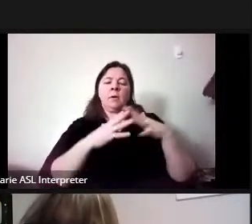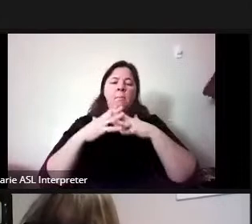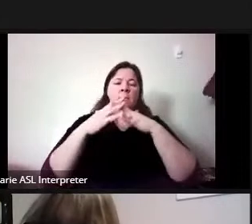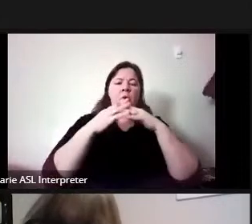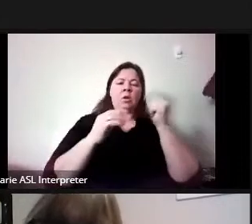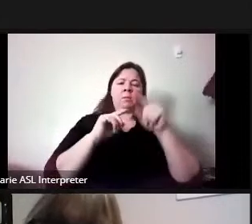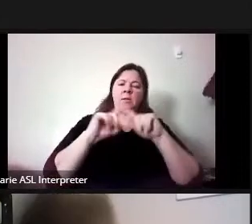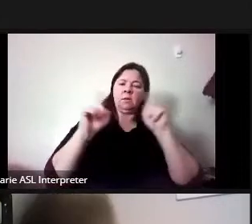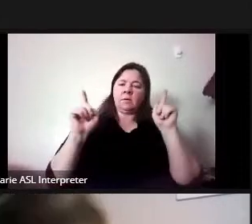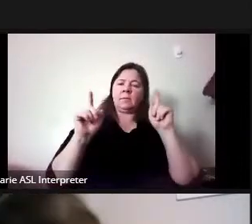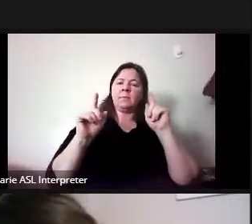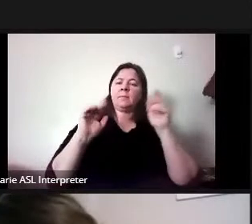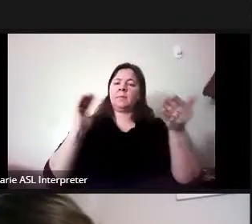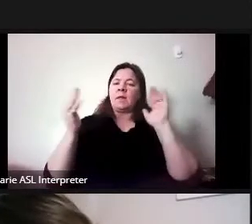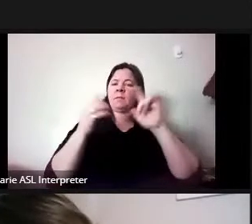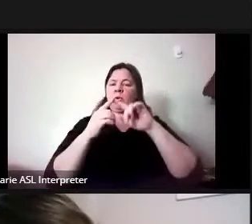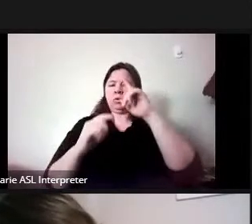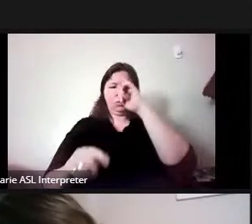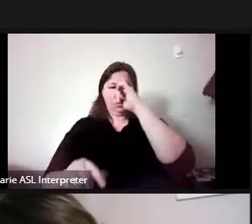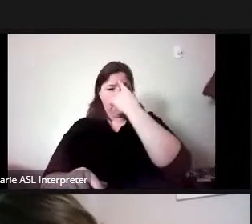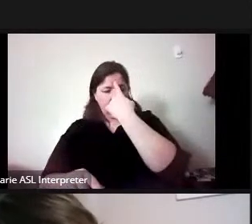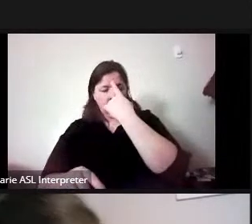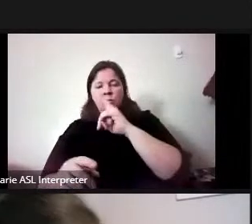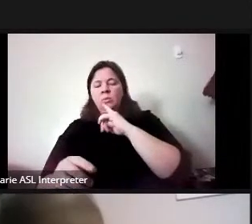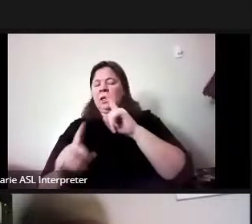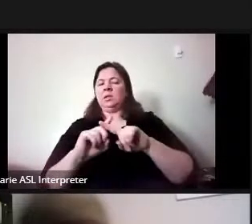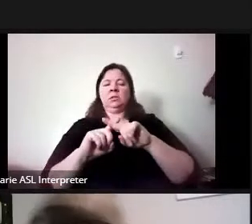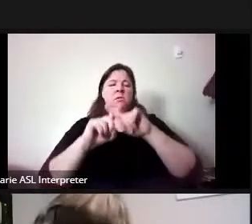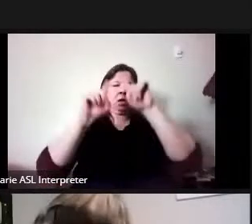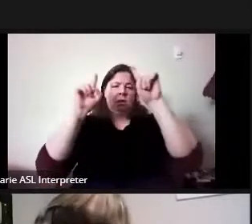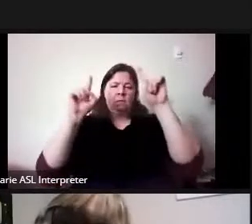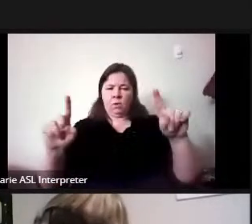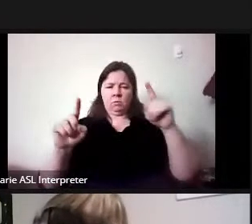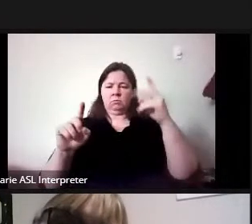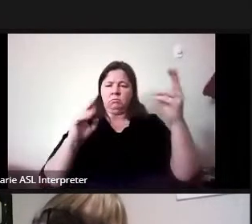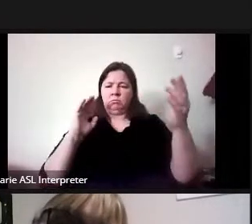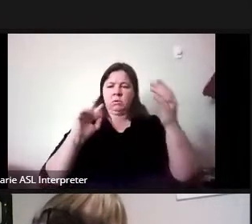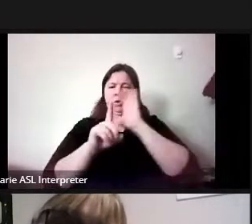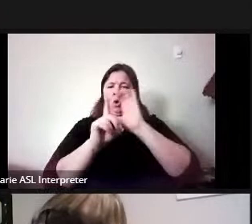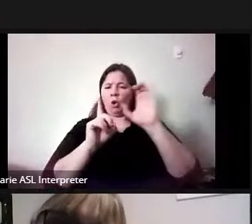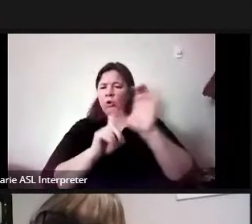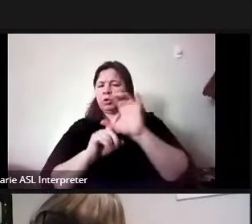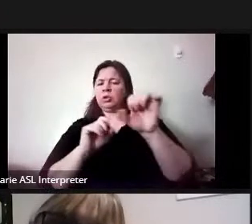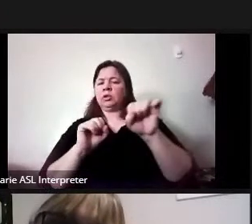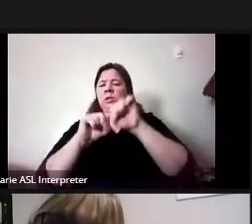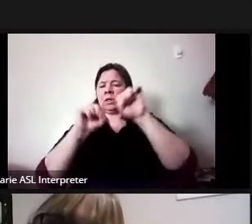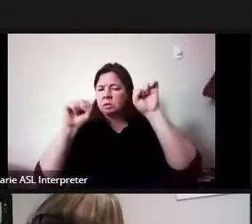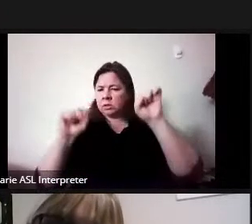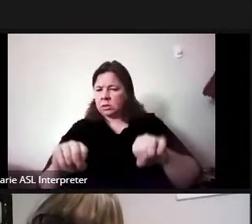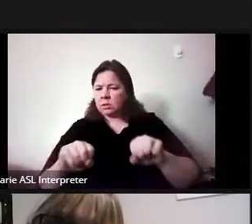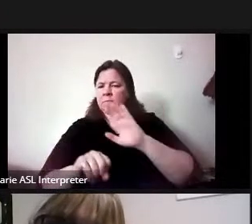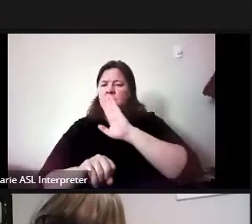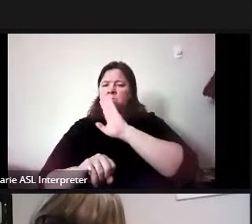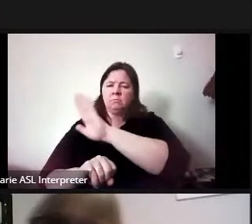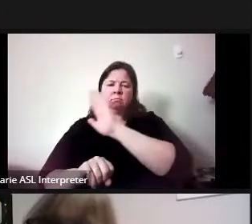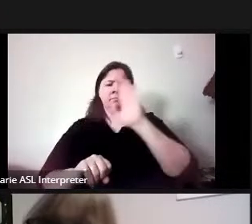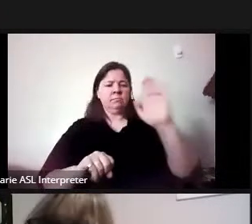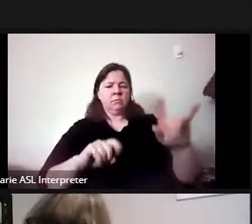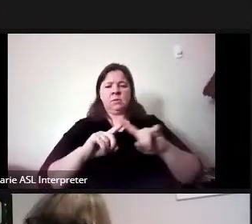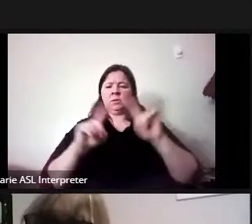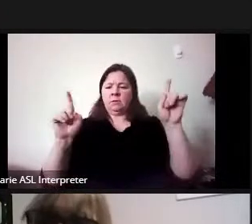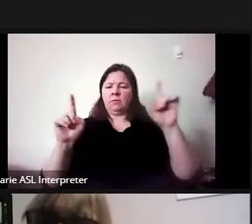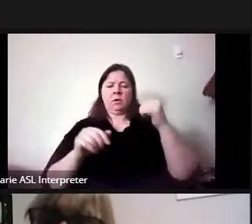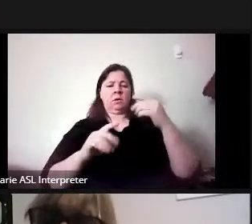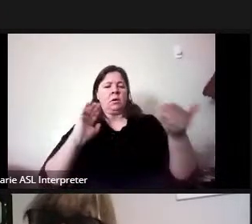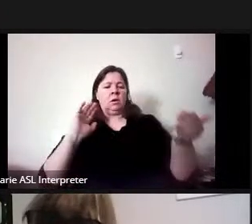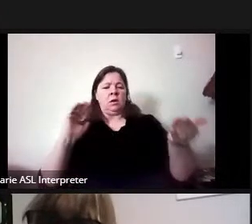different, and in India it's totally different. The cultures, the systems is in Canada